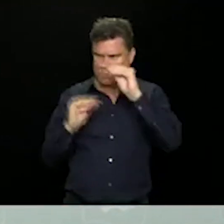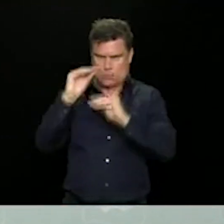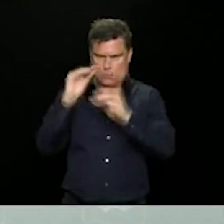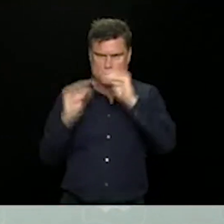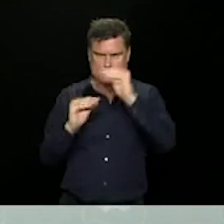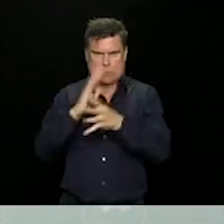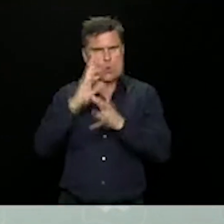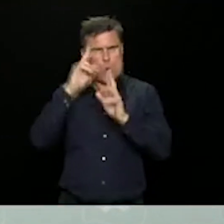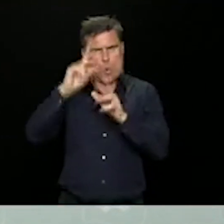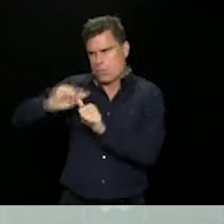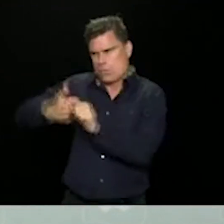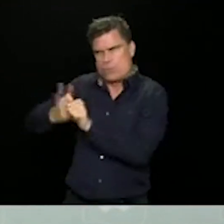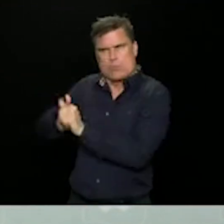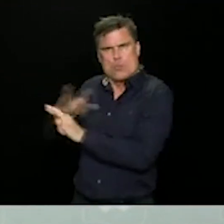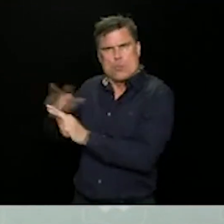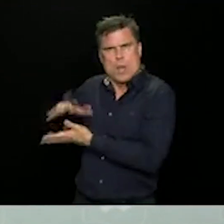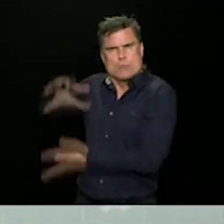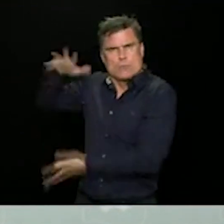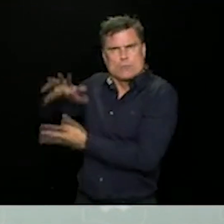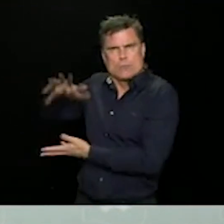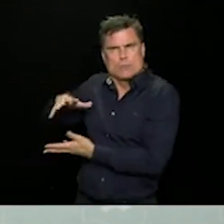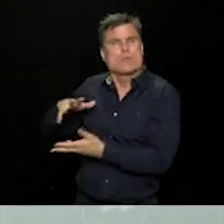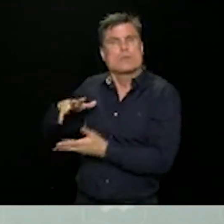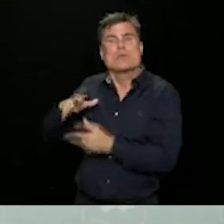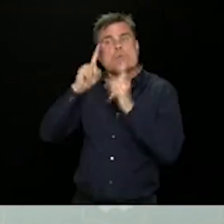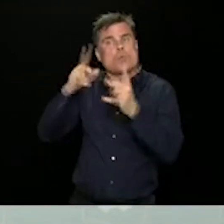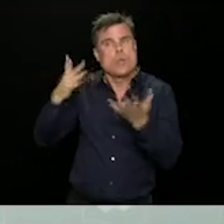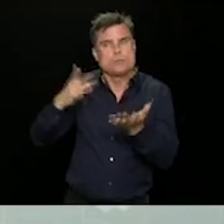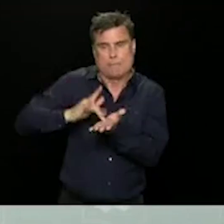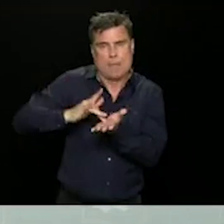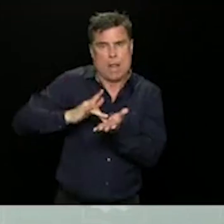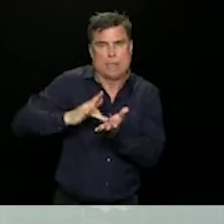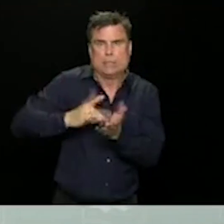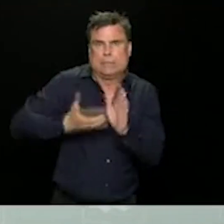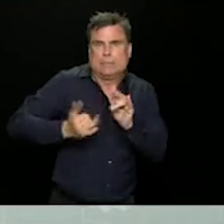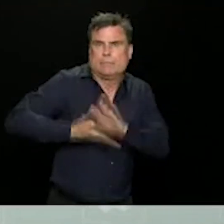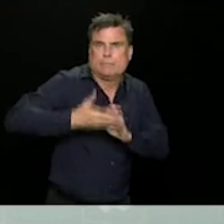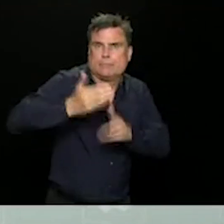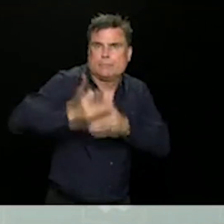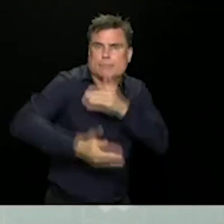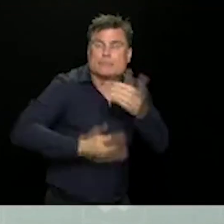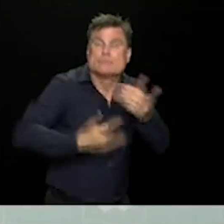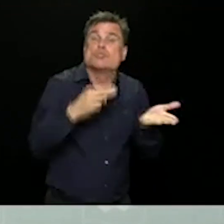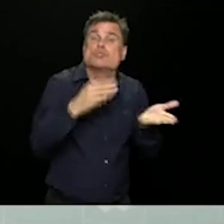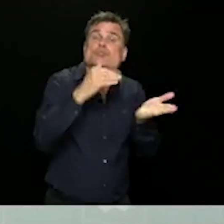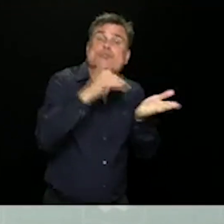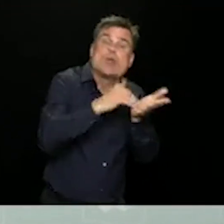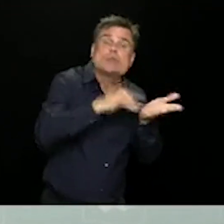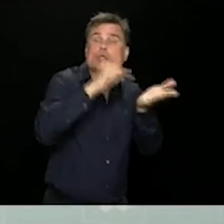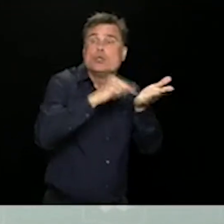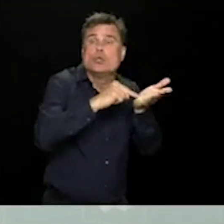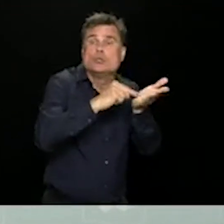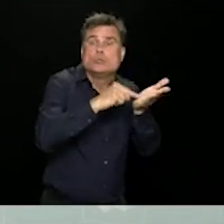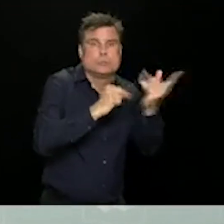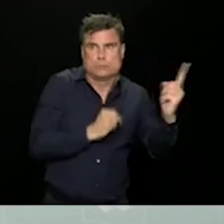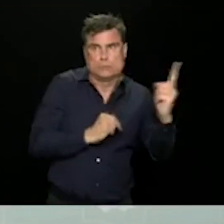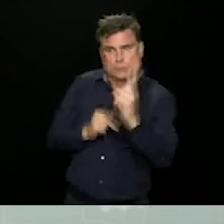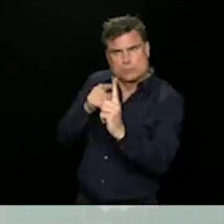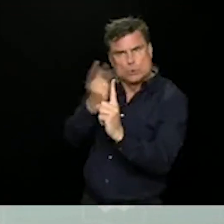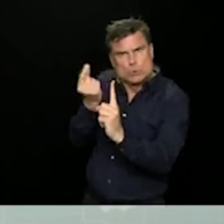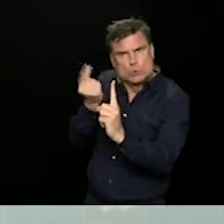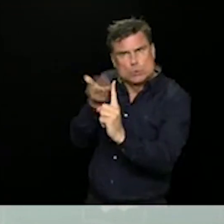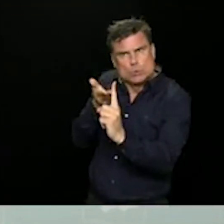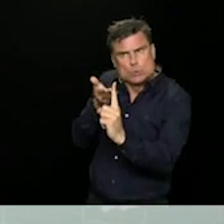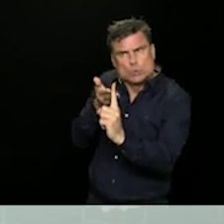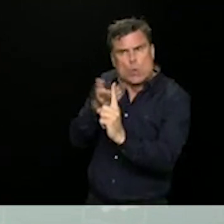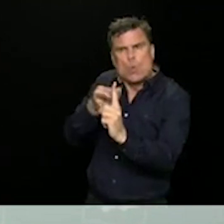we developed a protocol based on ethical principles about scarcity of PPE and how we would